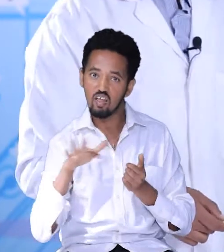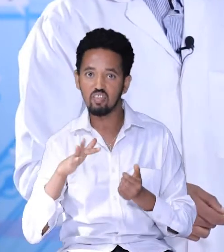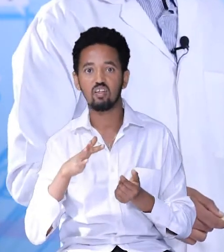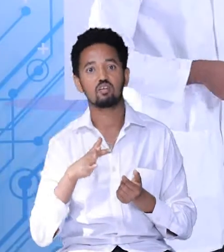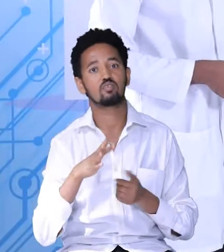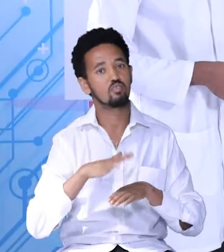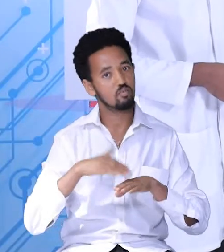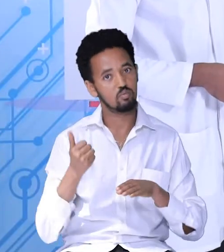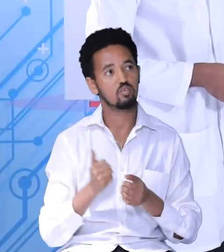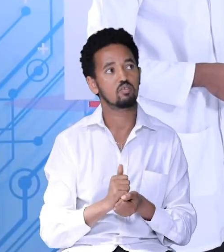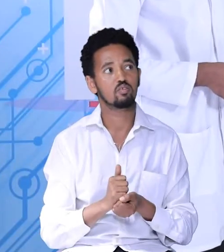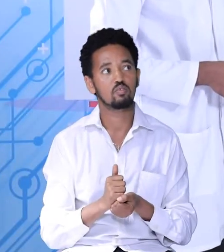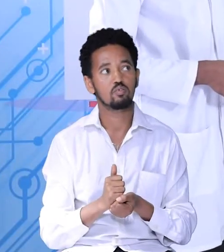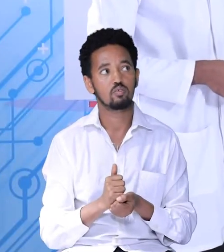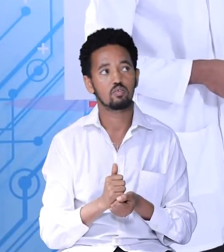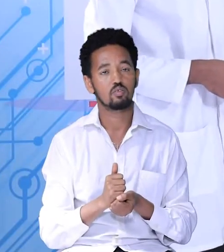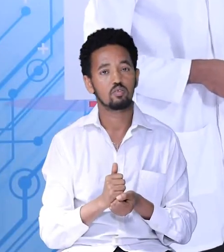represent?